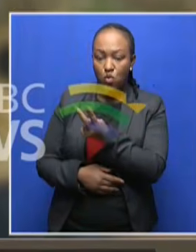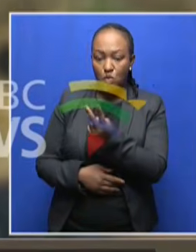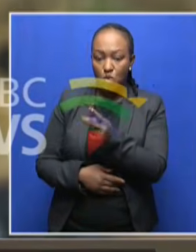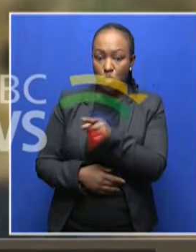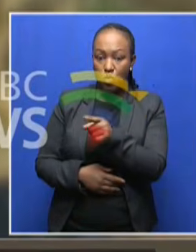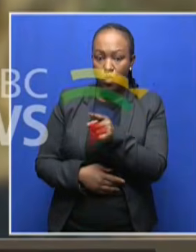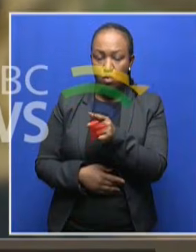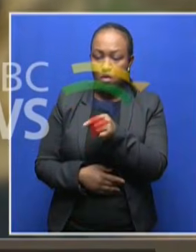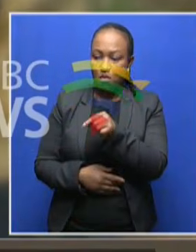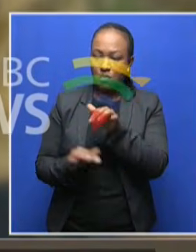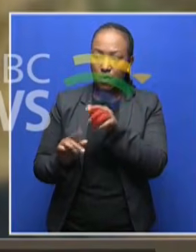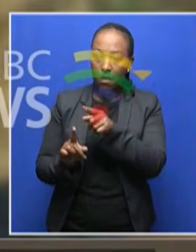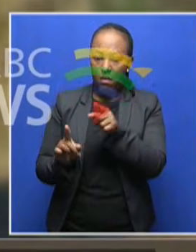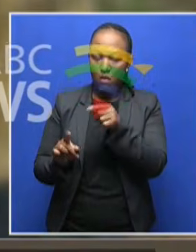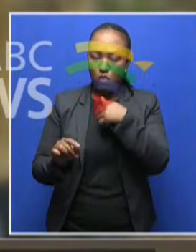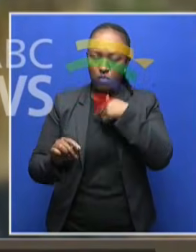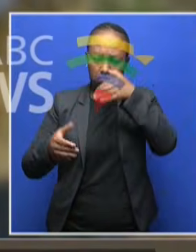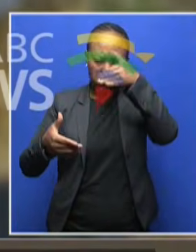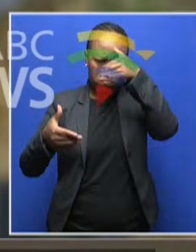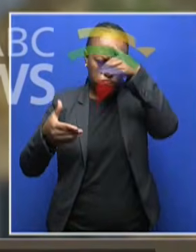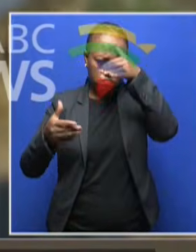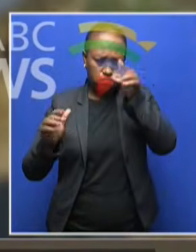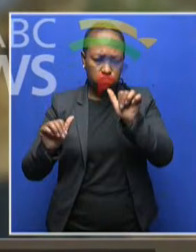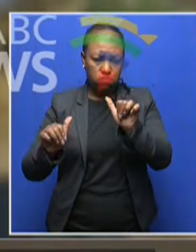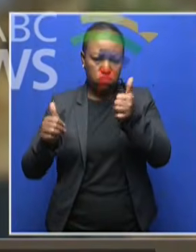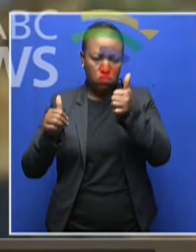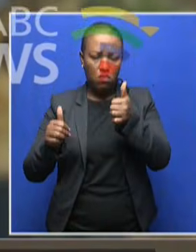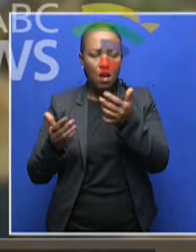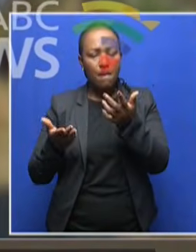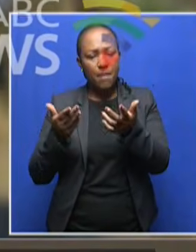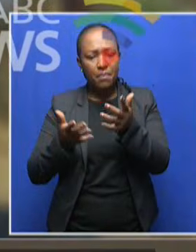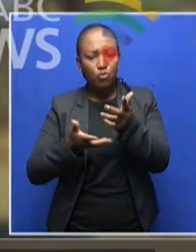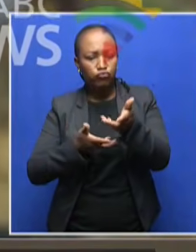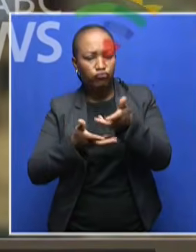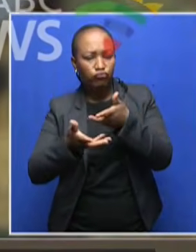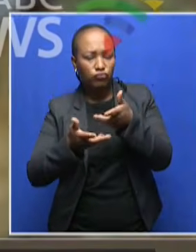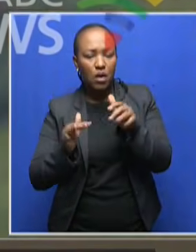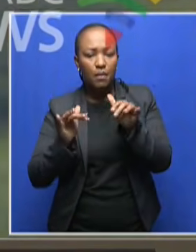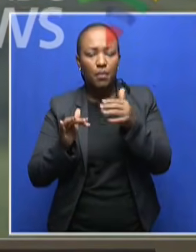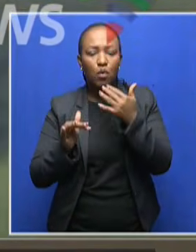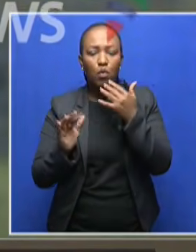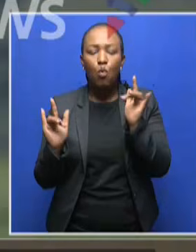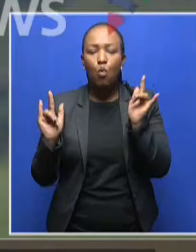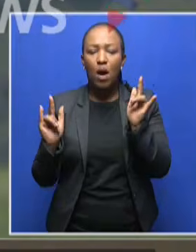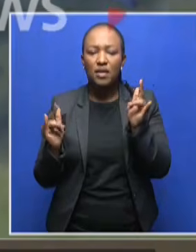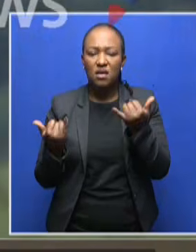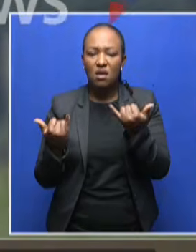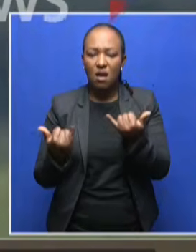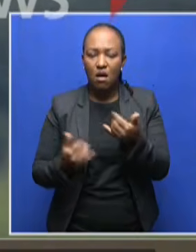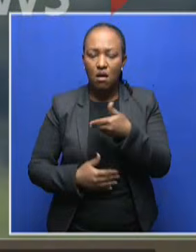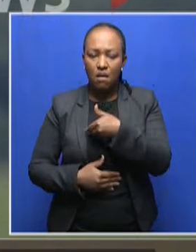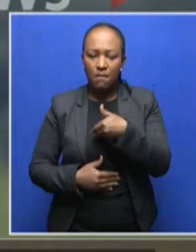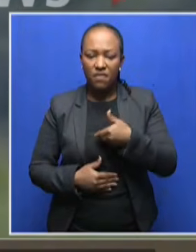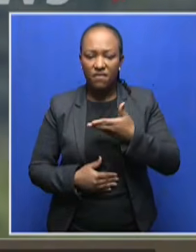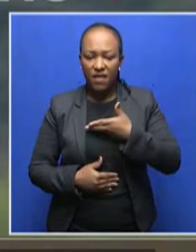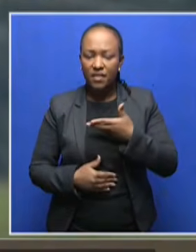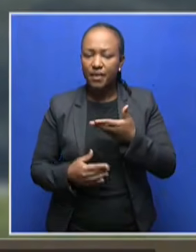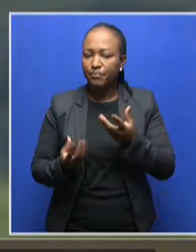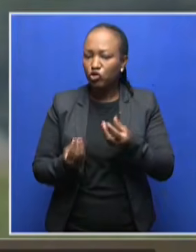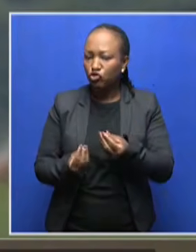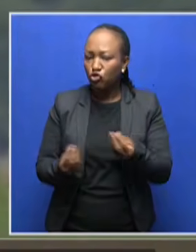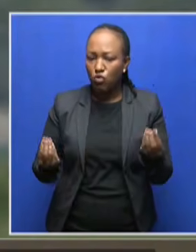are highly knowledgeable in this field to maybe just speak to people watching right now, parents whose children may